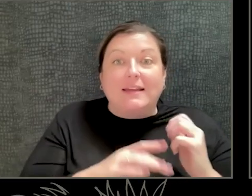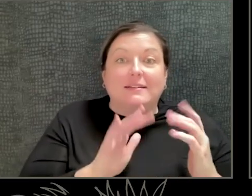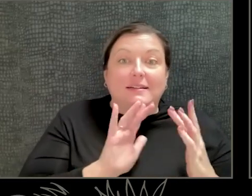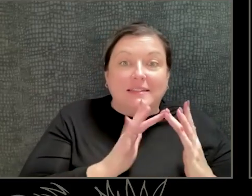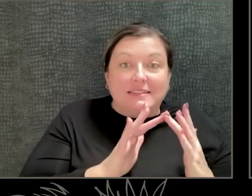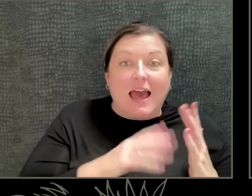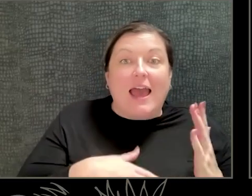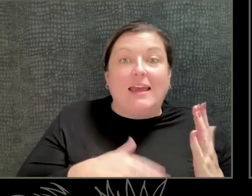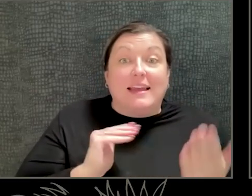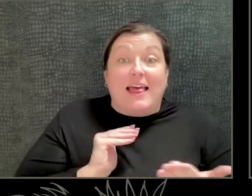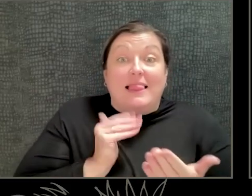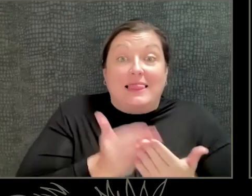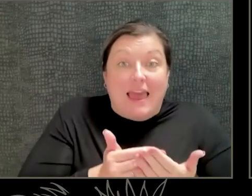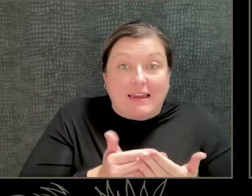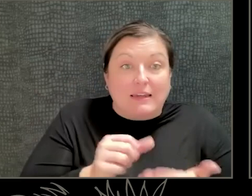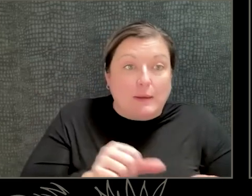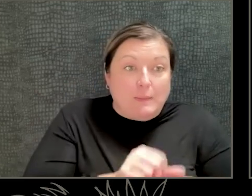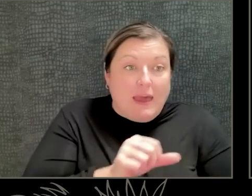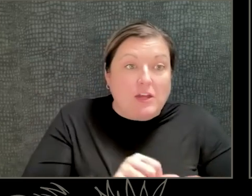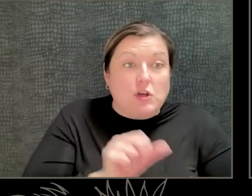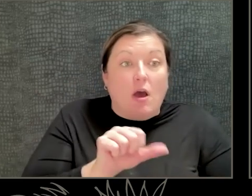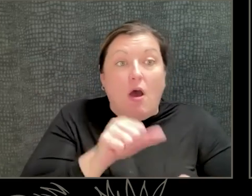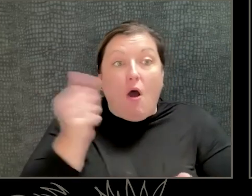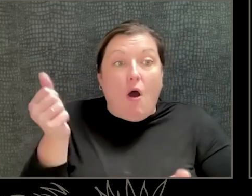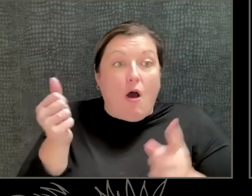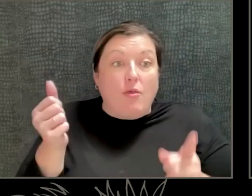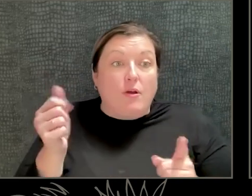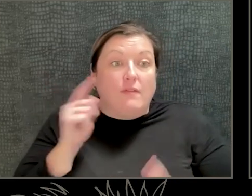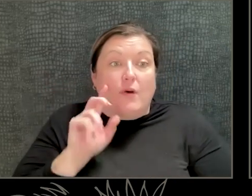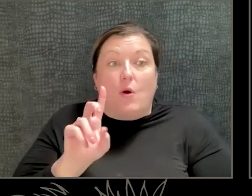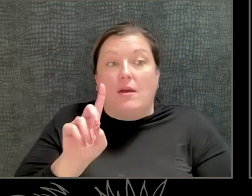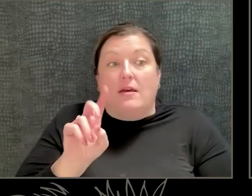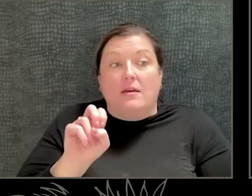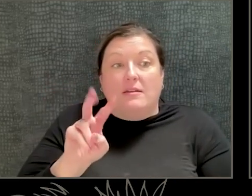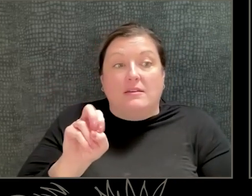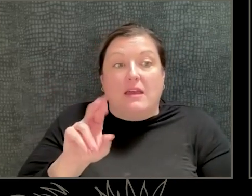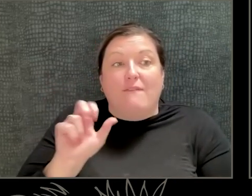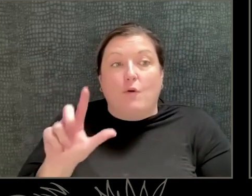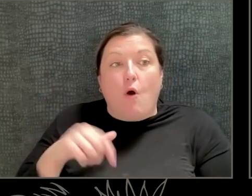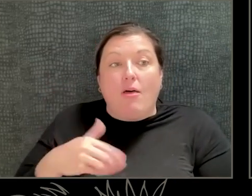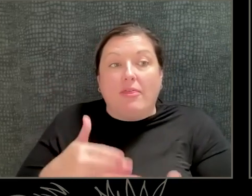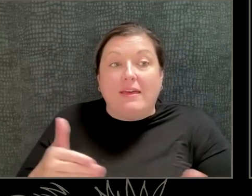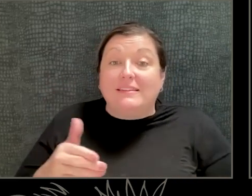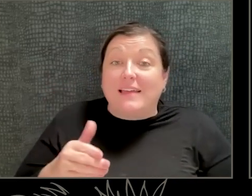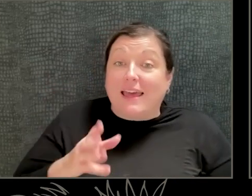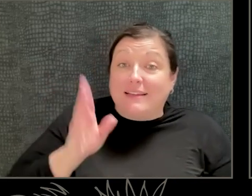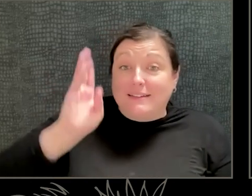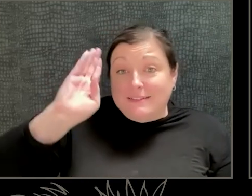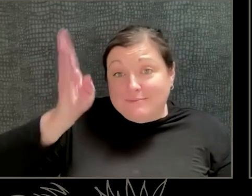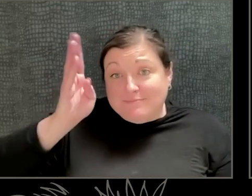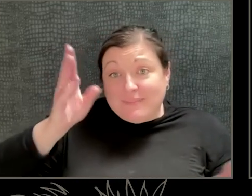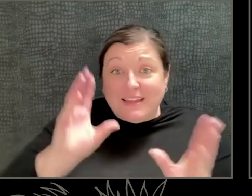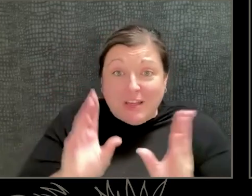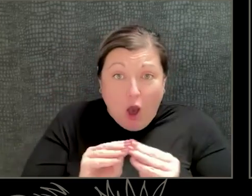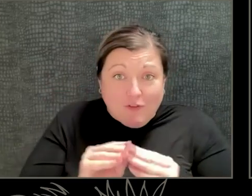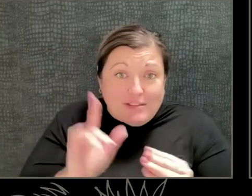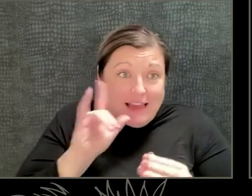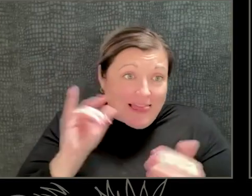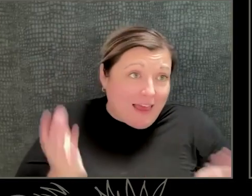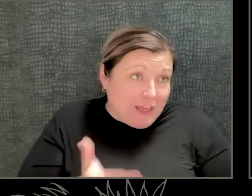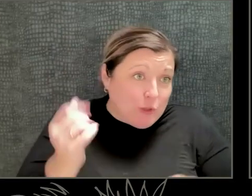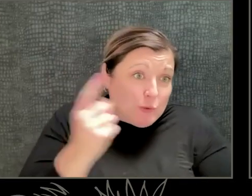other tools for DevRel, and then some like other more typical DevRel things like speaking at conferences like I am here